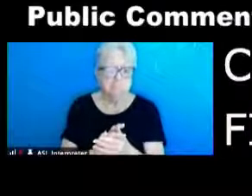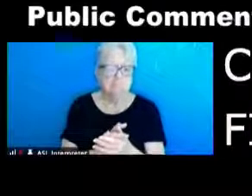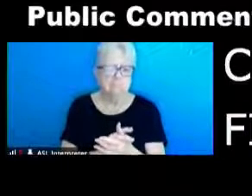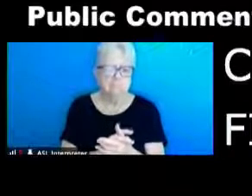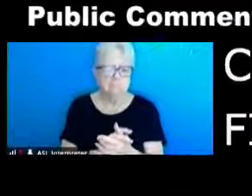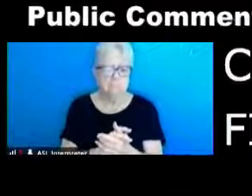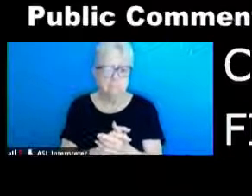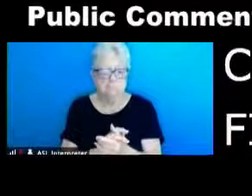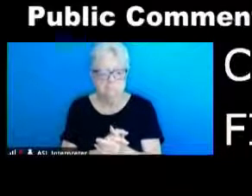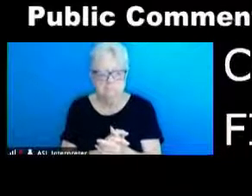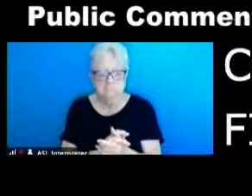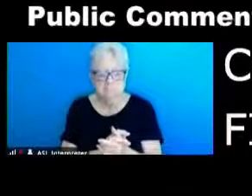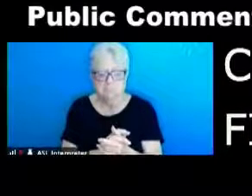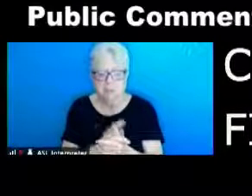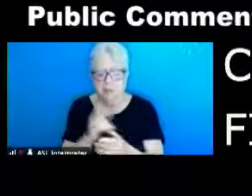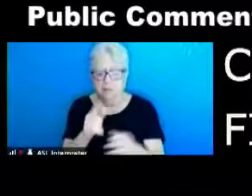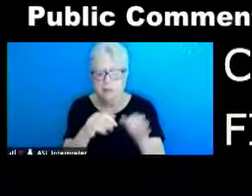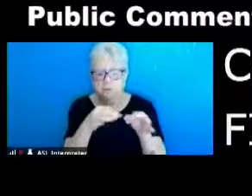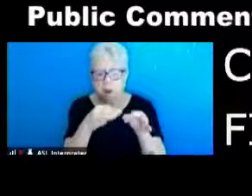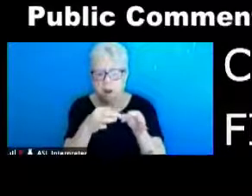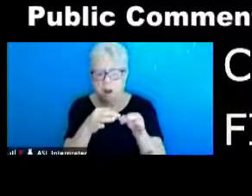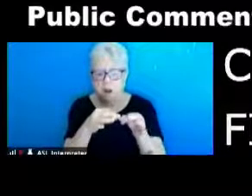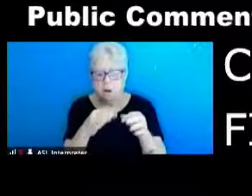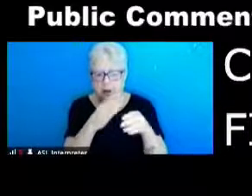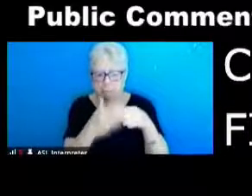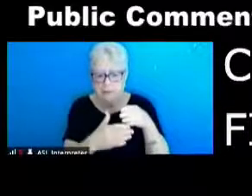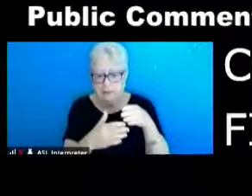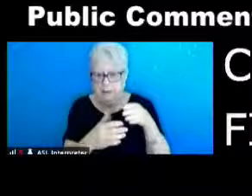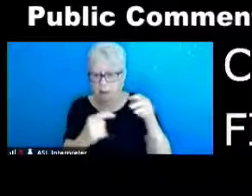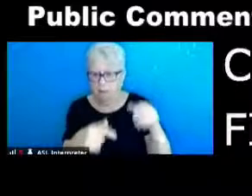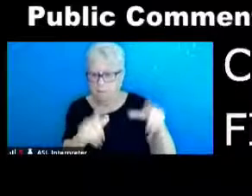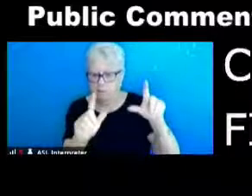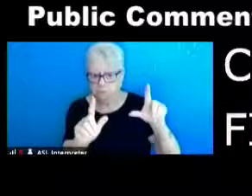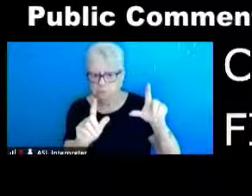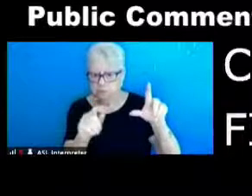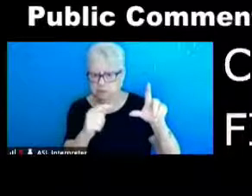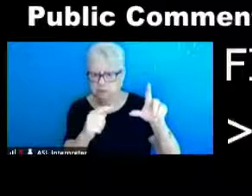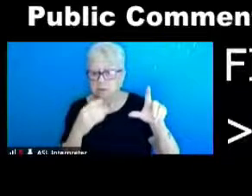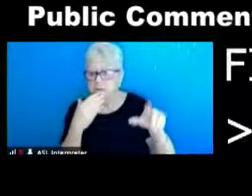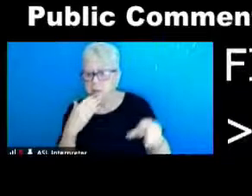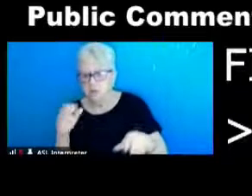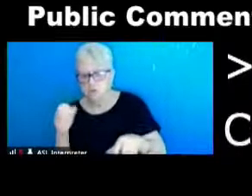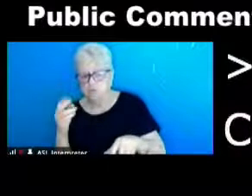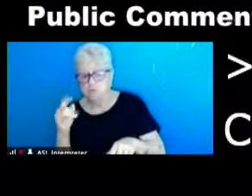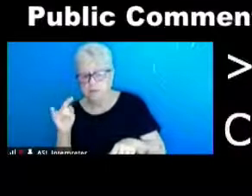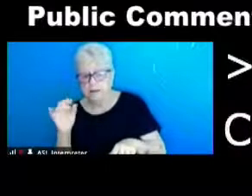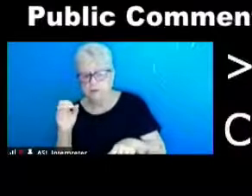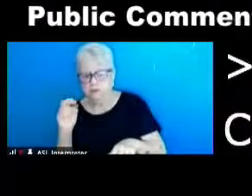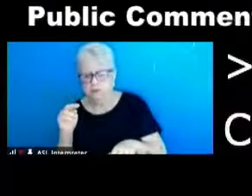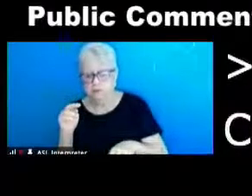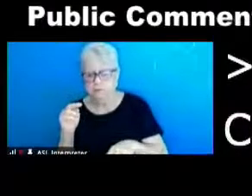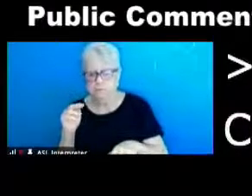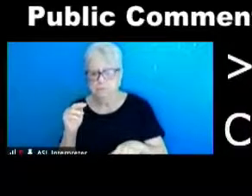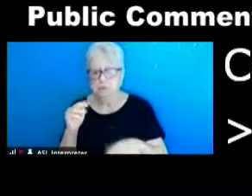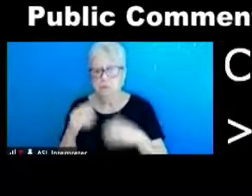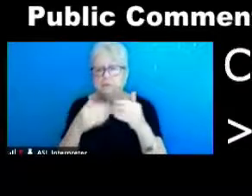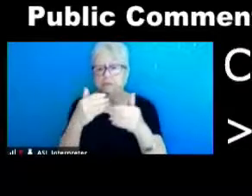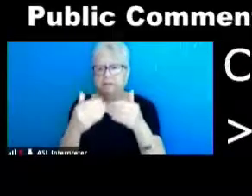And those instructions are complete on the stream, Chair. Thank you, Christian. Let's proceed with the vote.